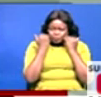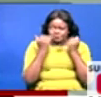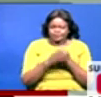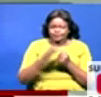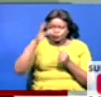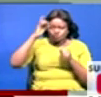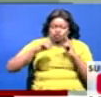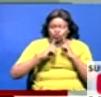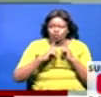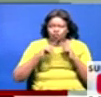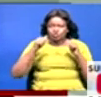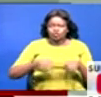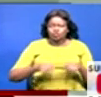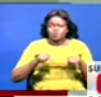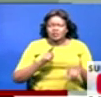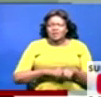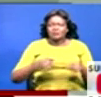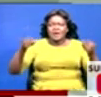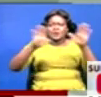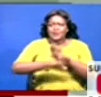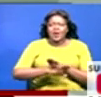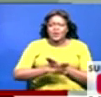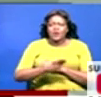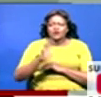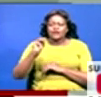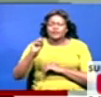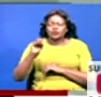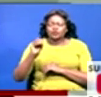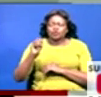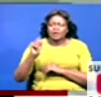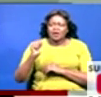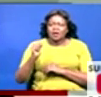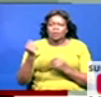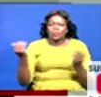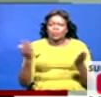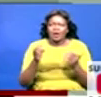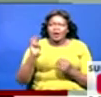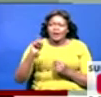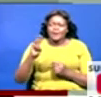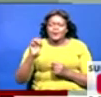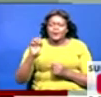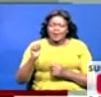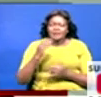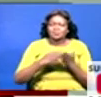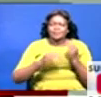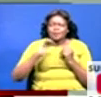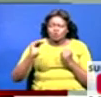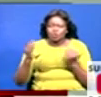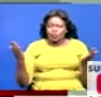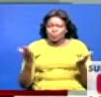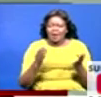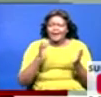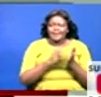spoke today during the burial of Musyoka in Muthetheni, Mwala sub-county. That's in